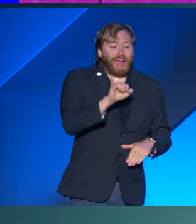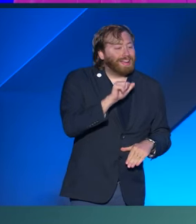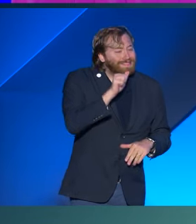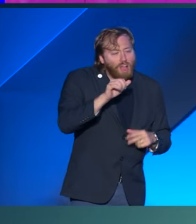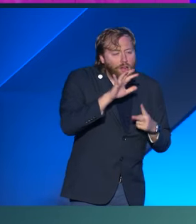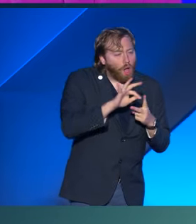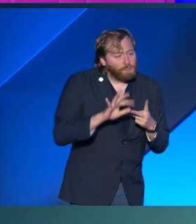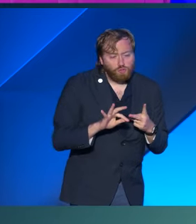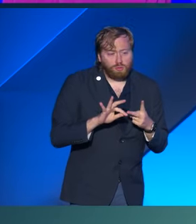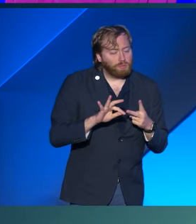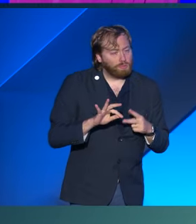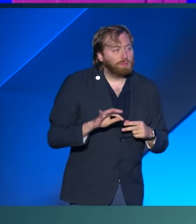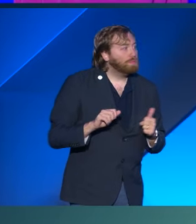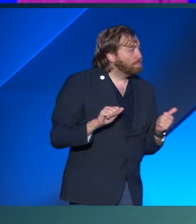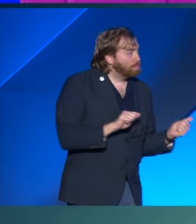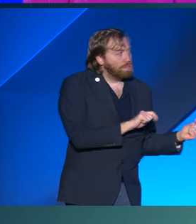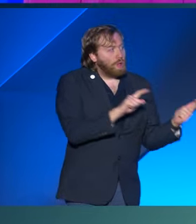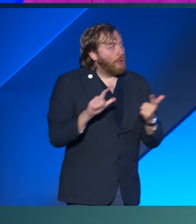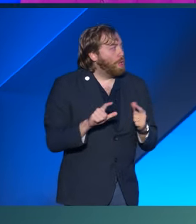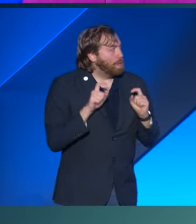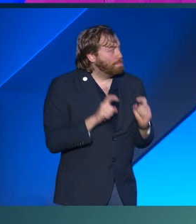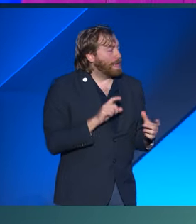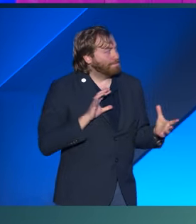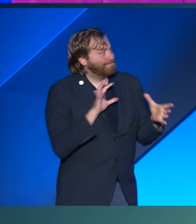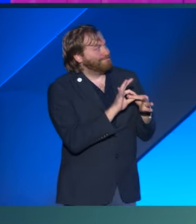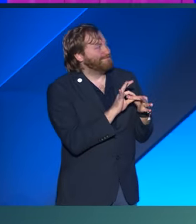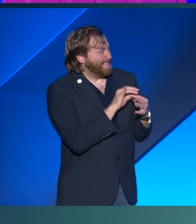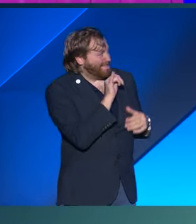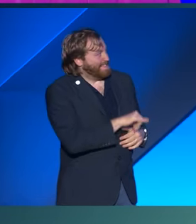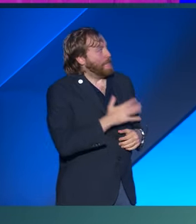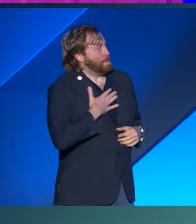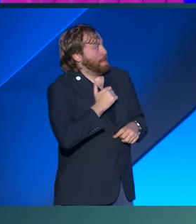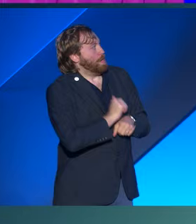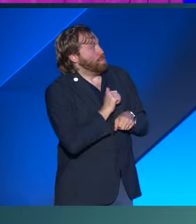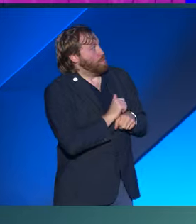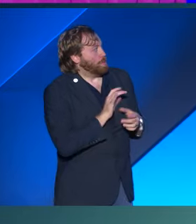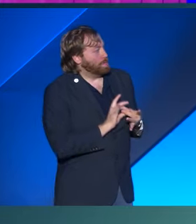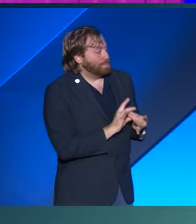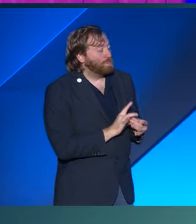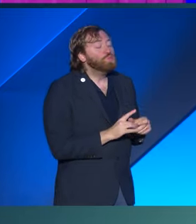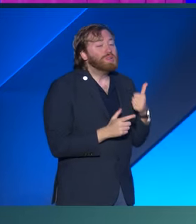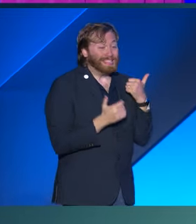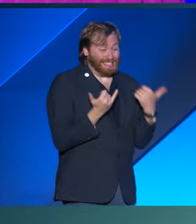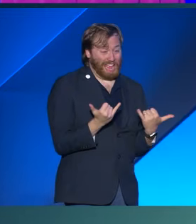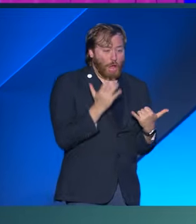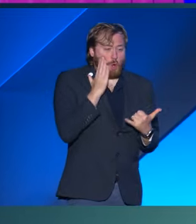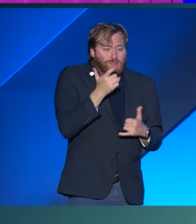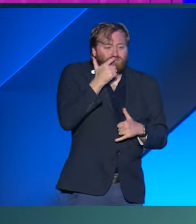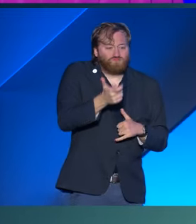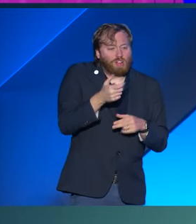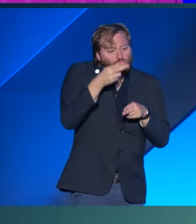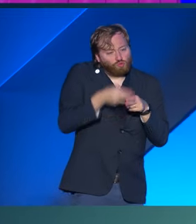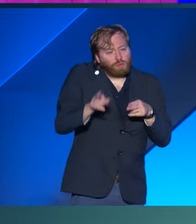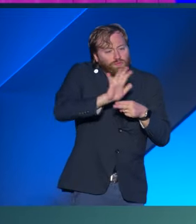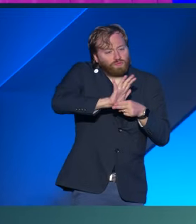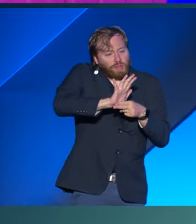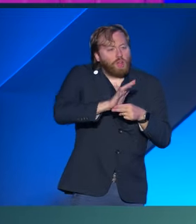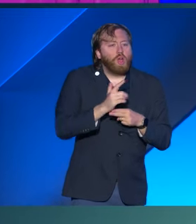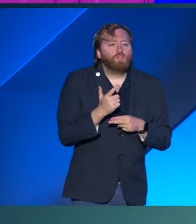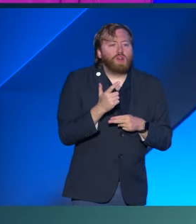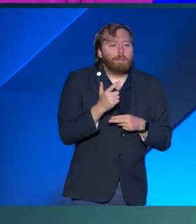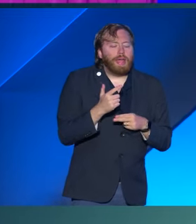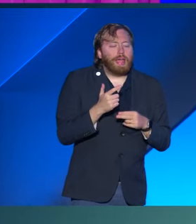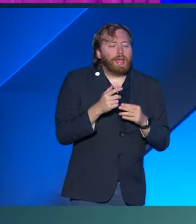Everyone must see themselves in this work. Take this recent clip from an internally produced skills hiring